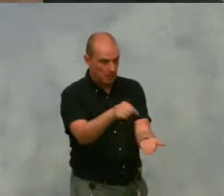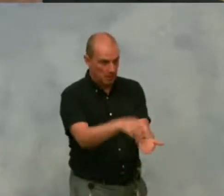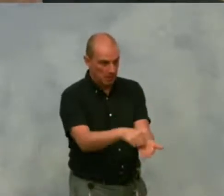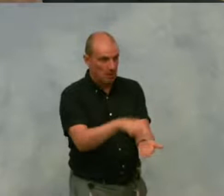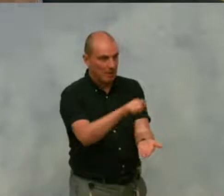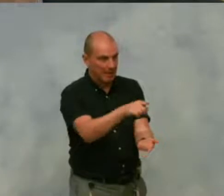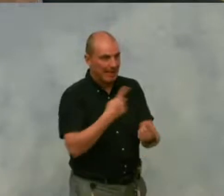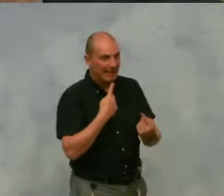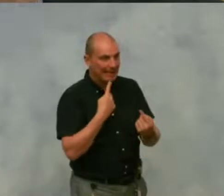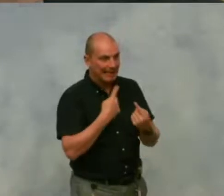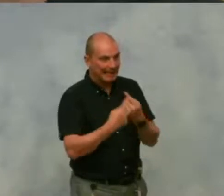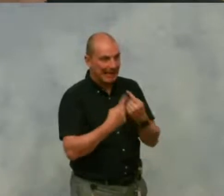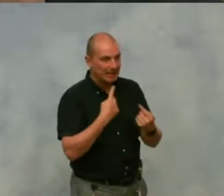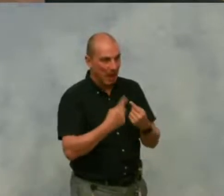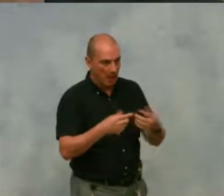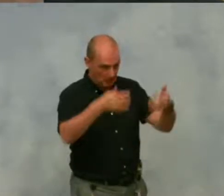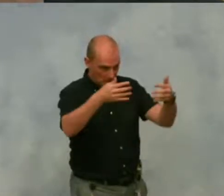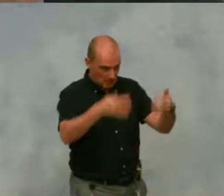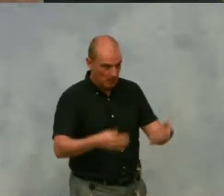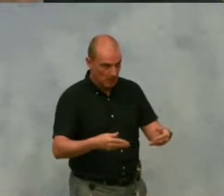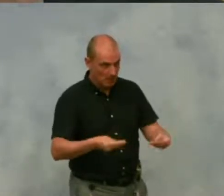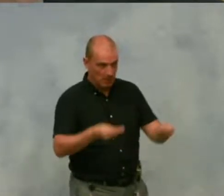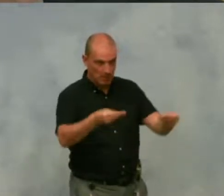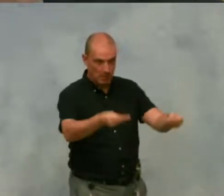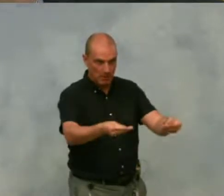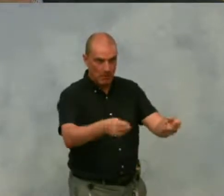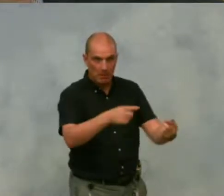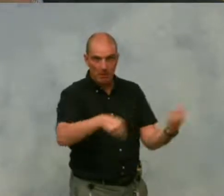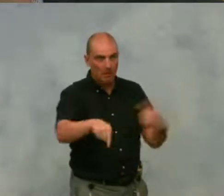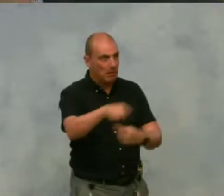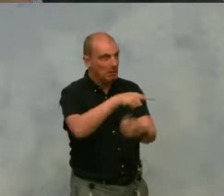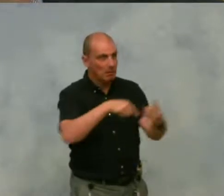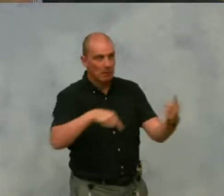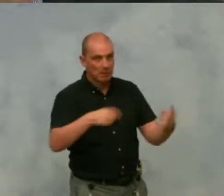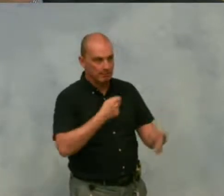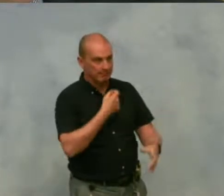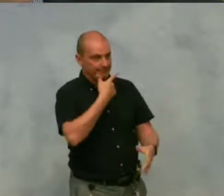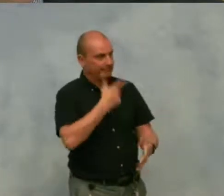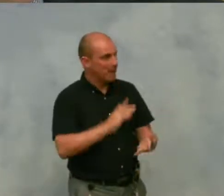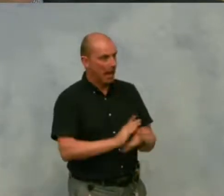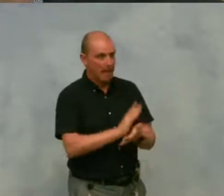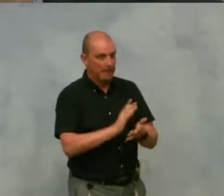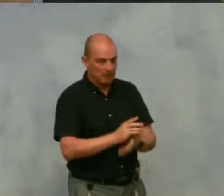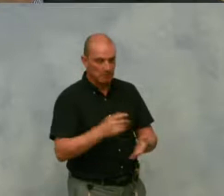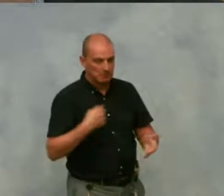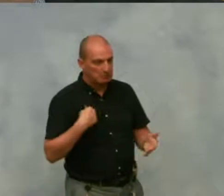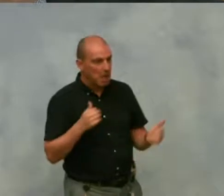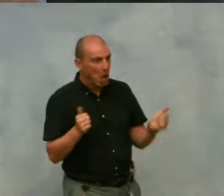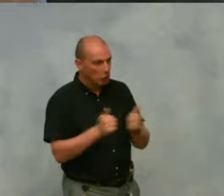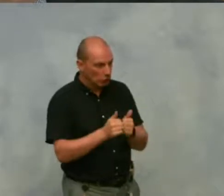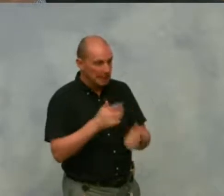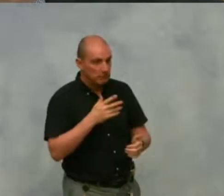are happy with, right? And as I said, I'm happy to have a conversation about how we can put that together.